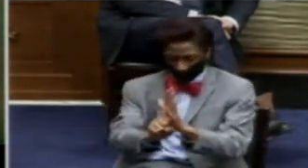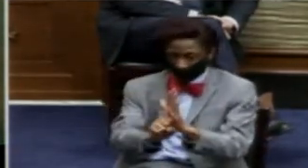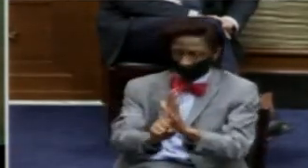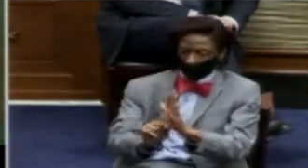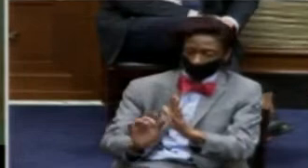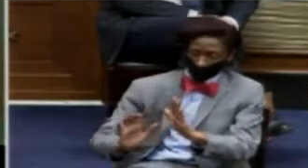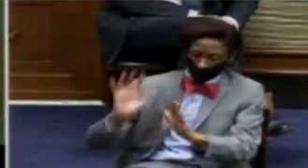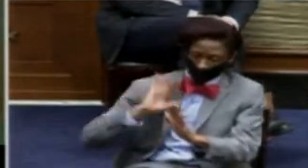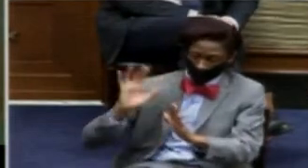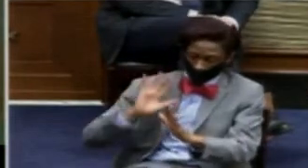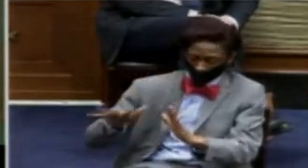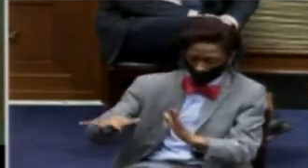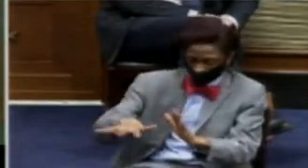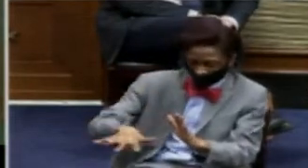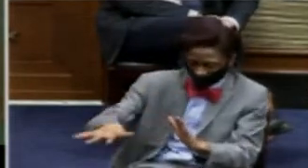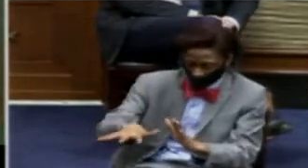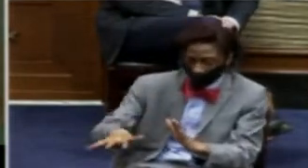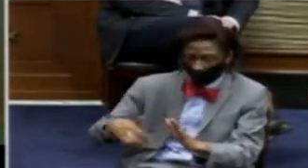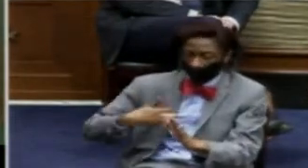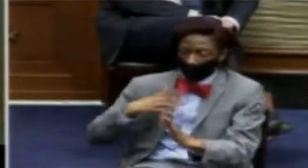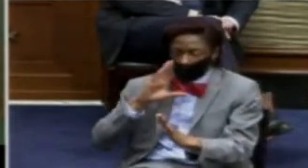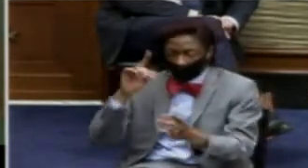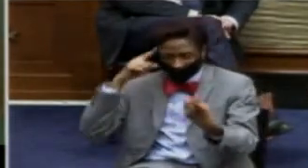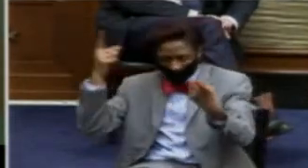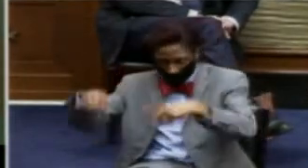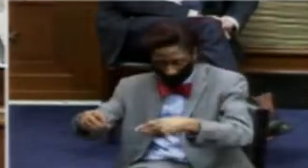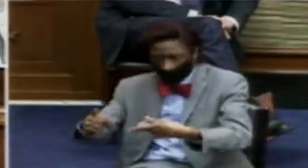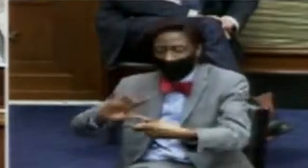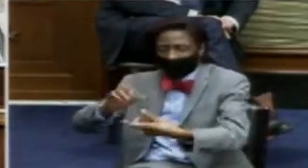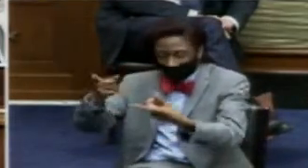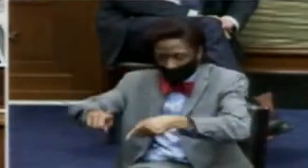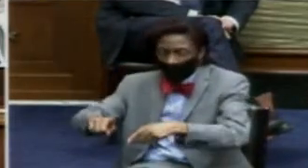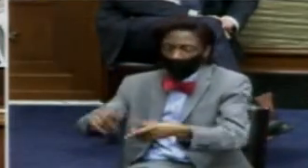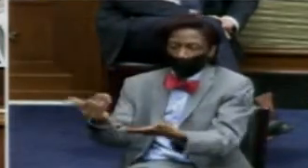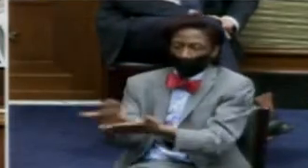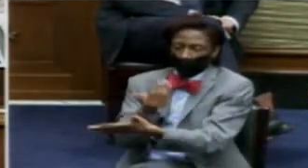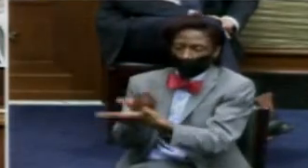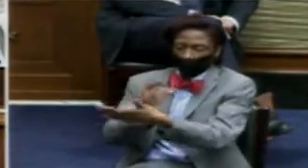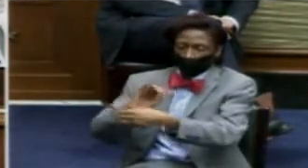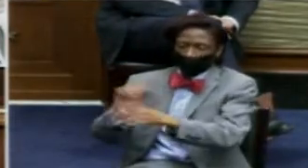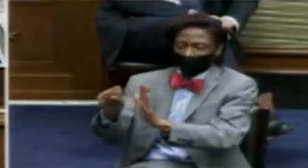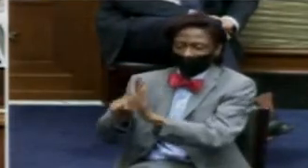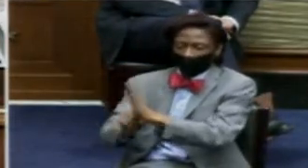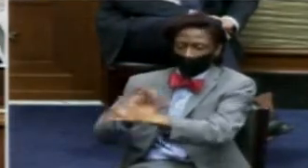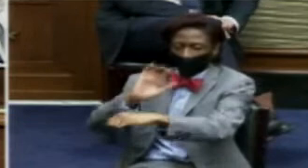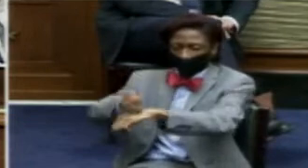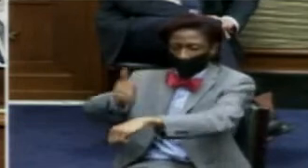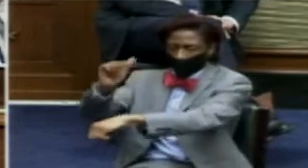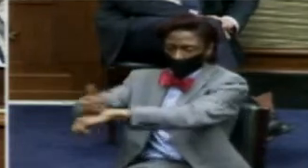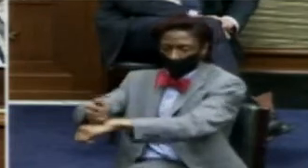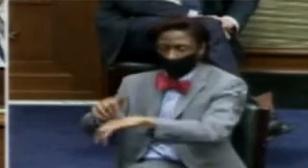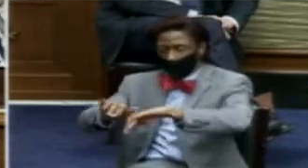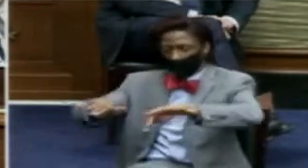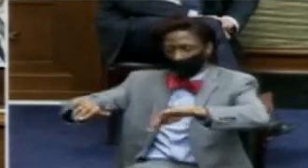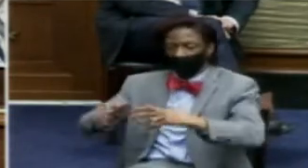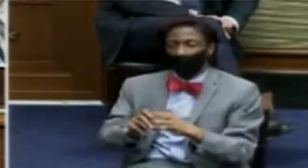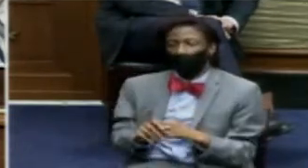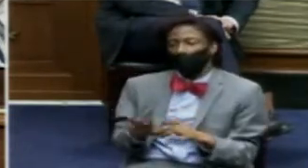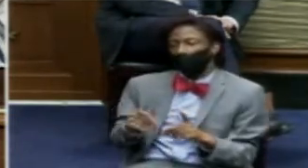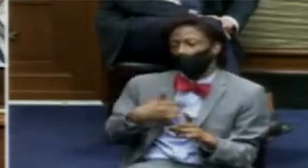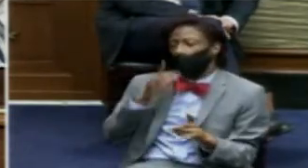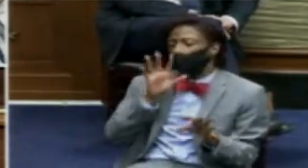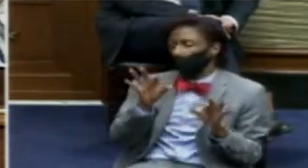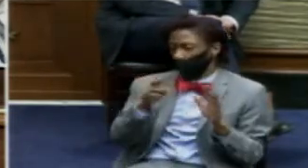would consent again when the new states were created. Thank you. I will read the text of the